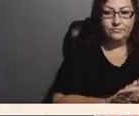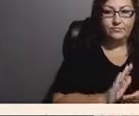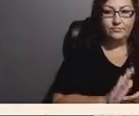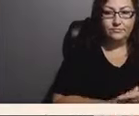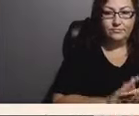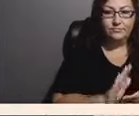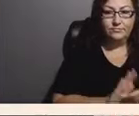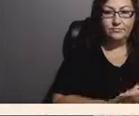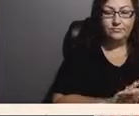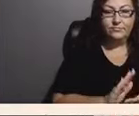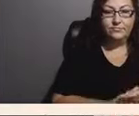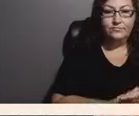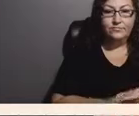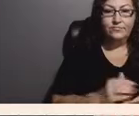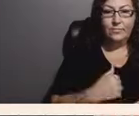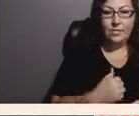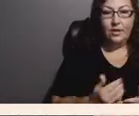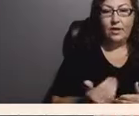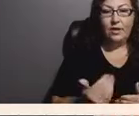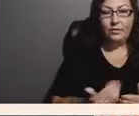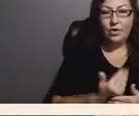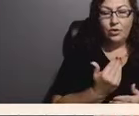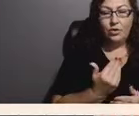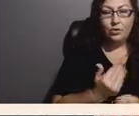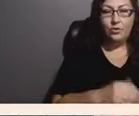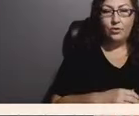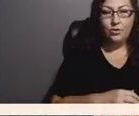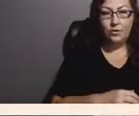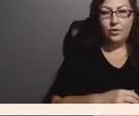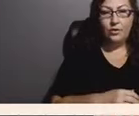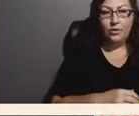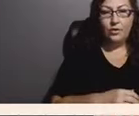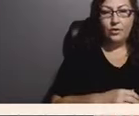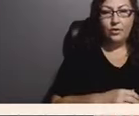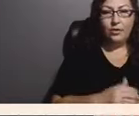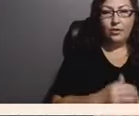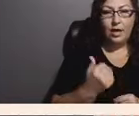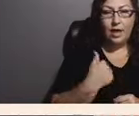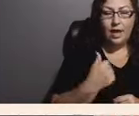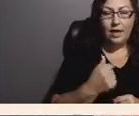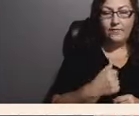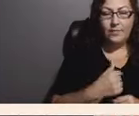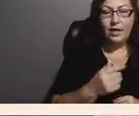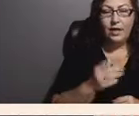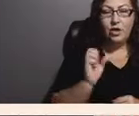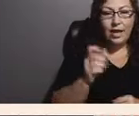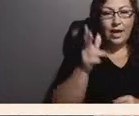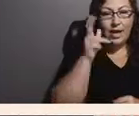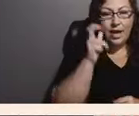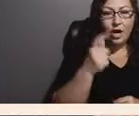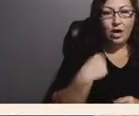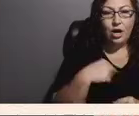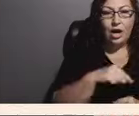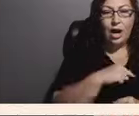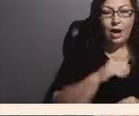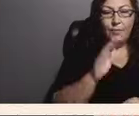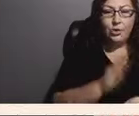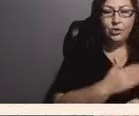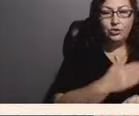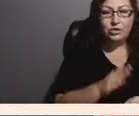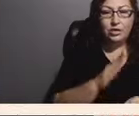A new day has begun. A new day has begun. You can hear our music and